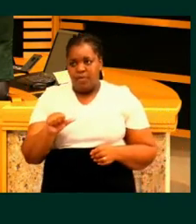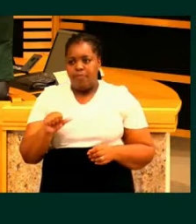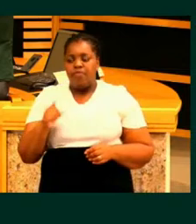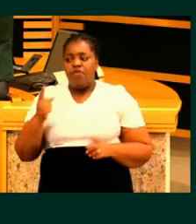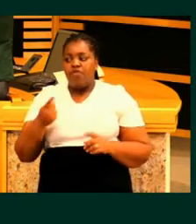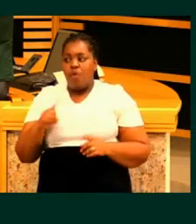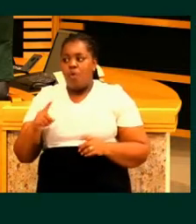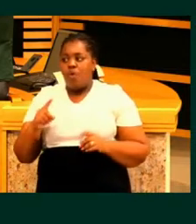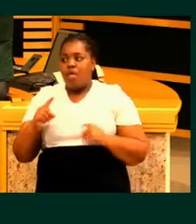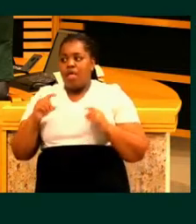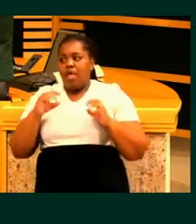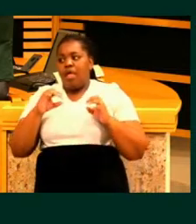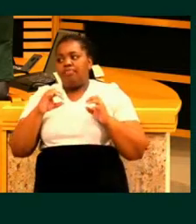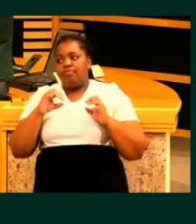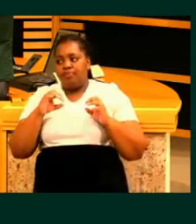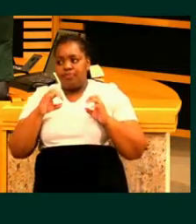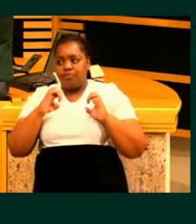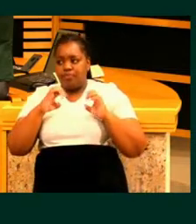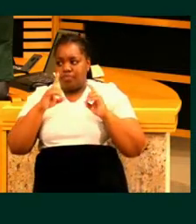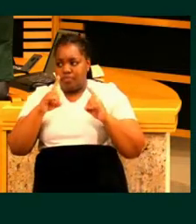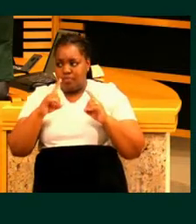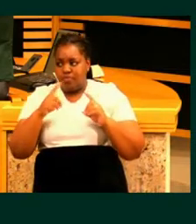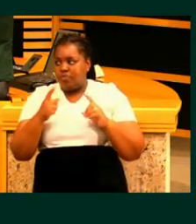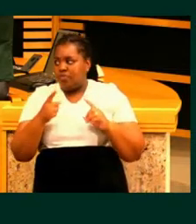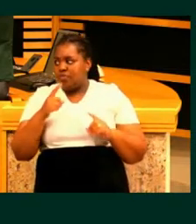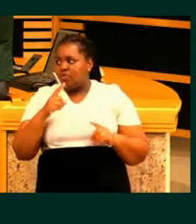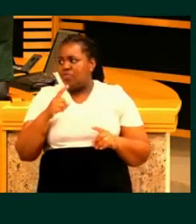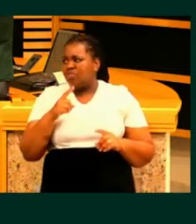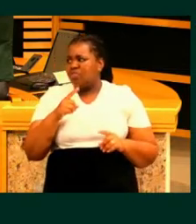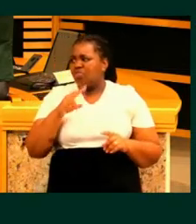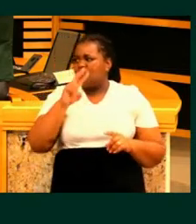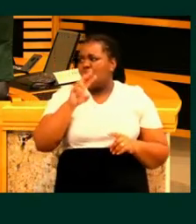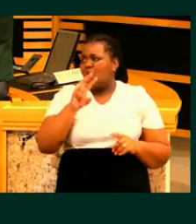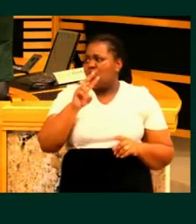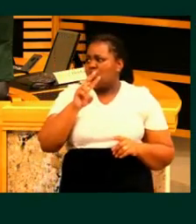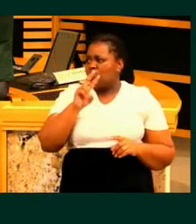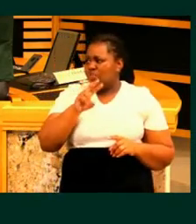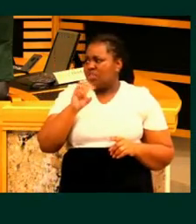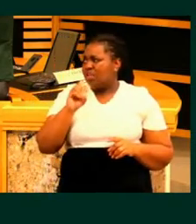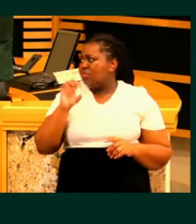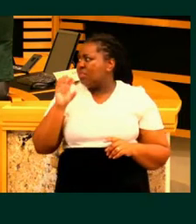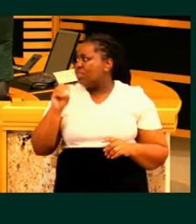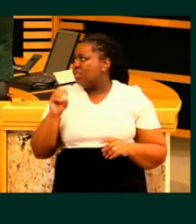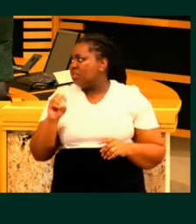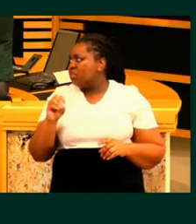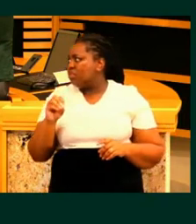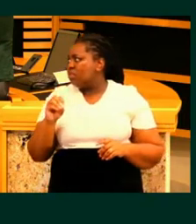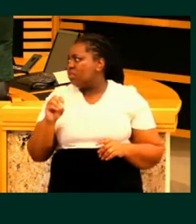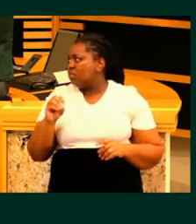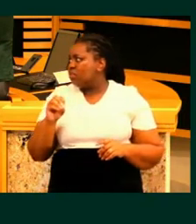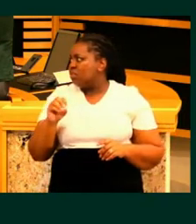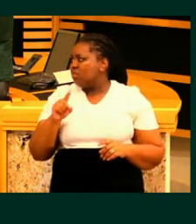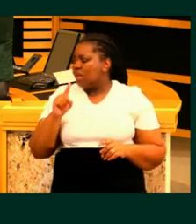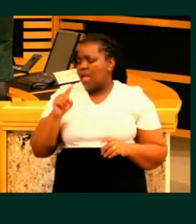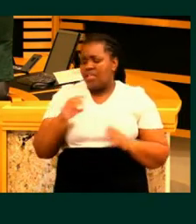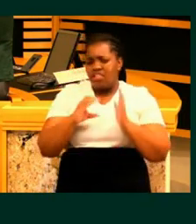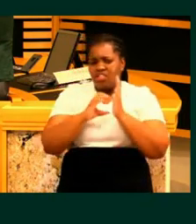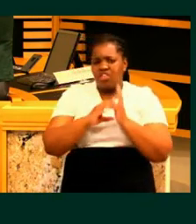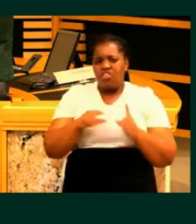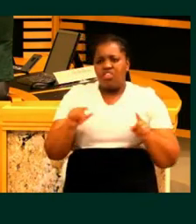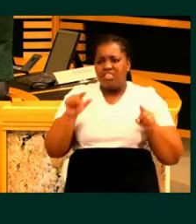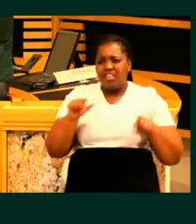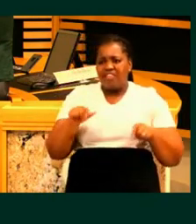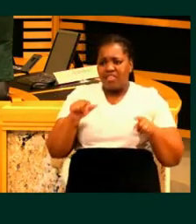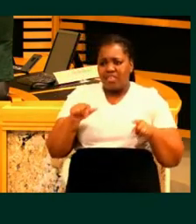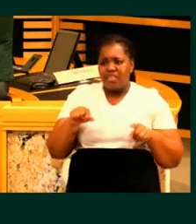Education Act Amendment Act of 2 20 200 2000 sorry that section 17 which is